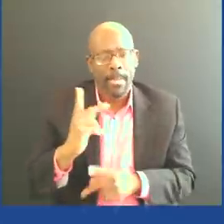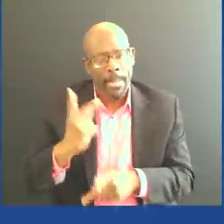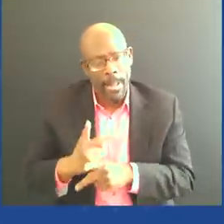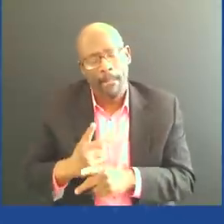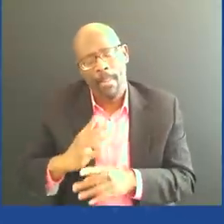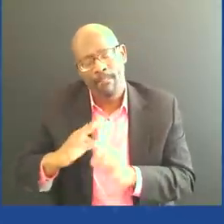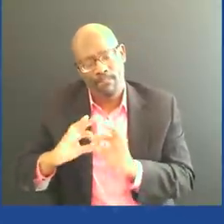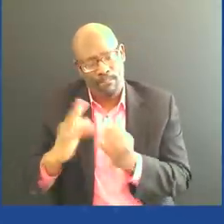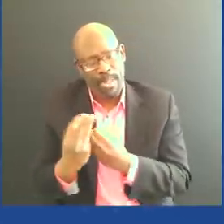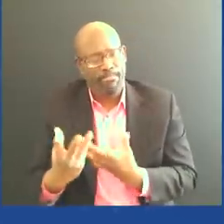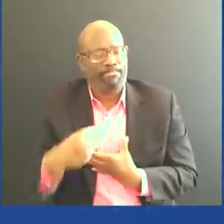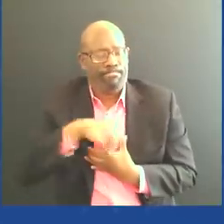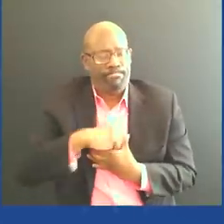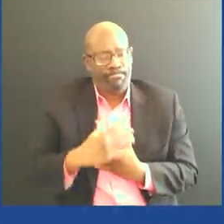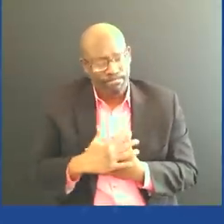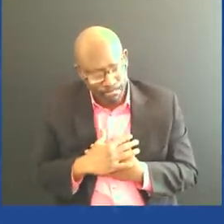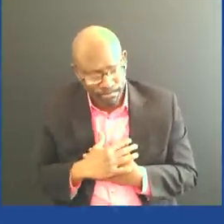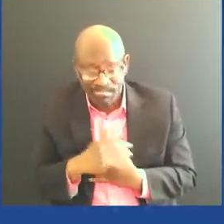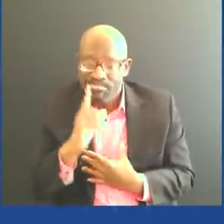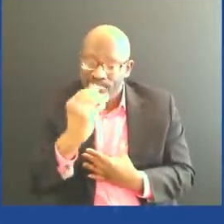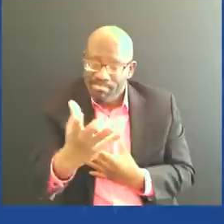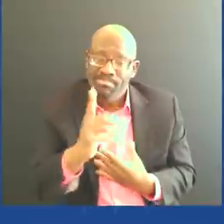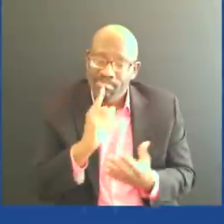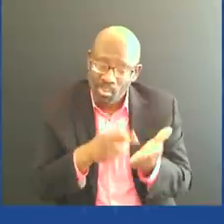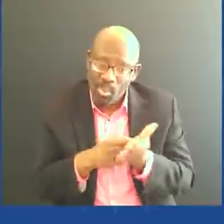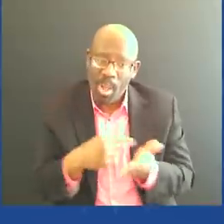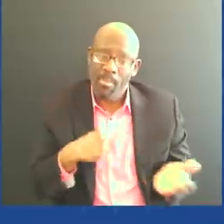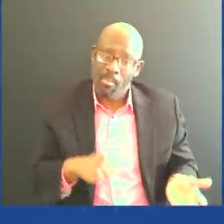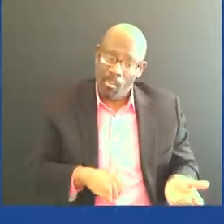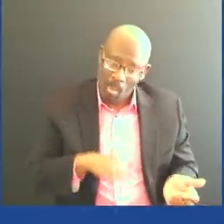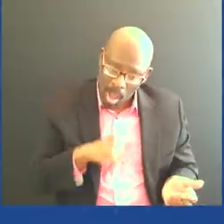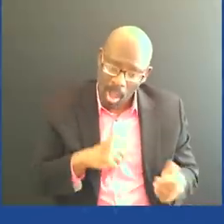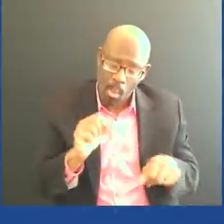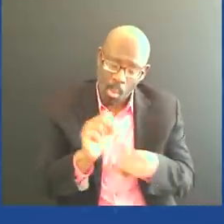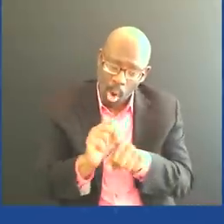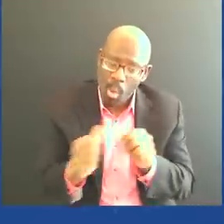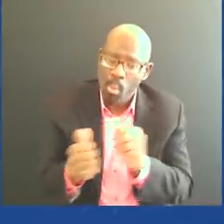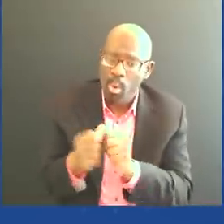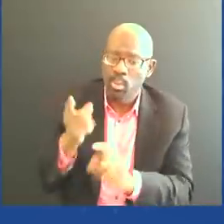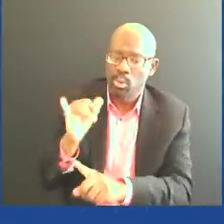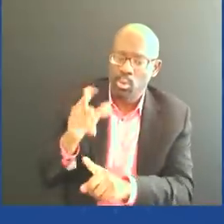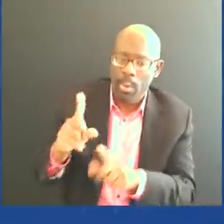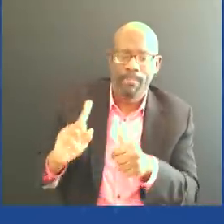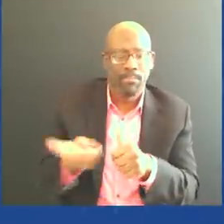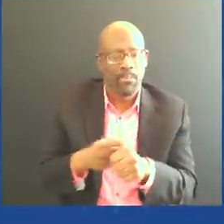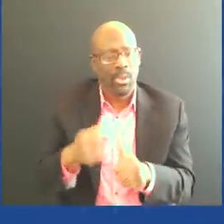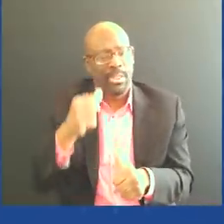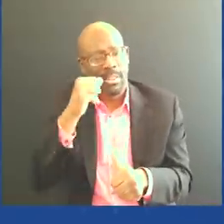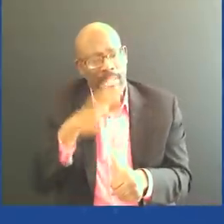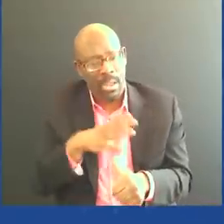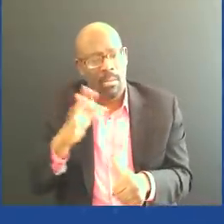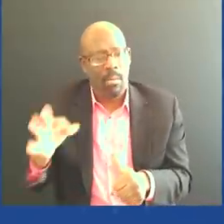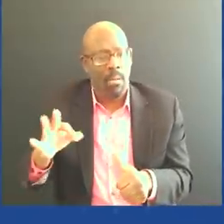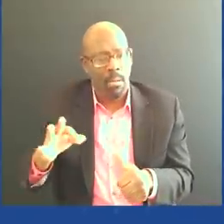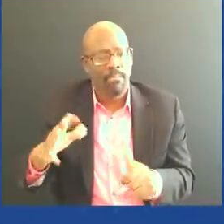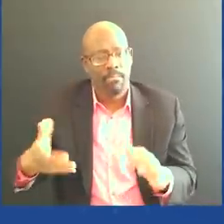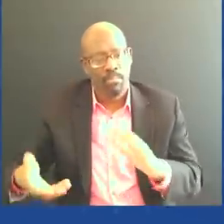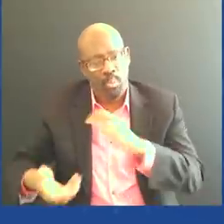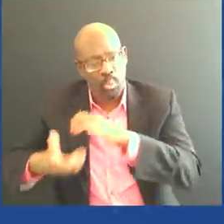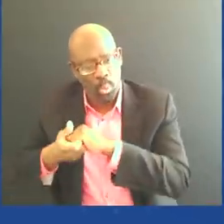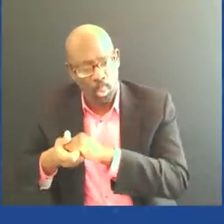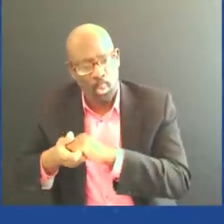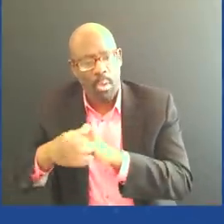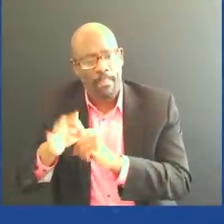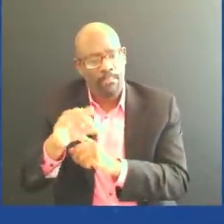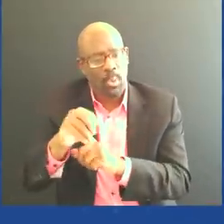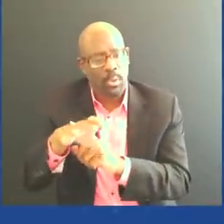deeply proud of the work she's doing as First Lady with Joining Forces Initiative. She started with Michelle Obama when